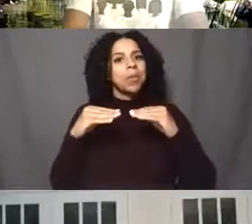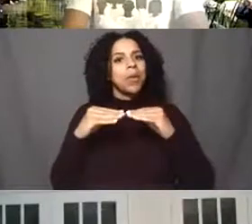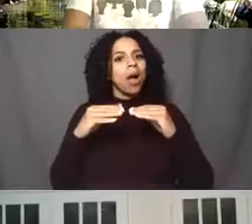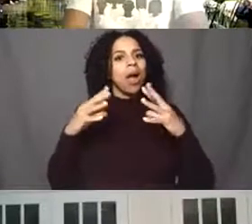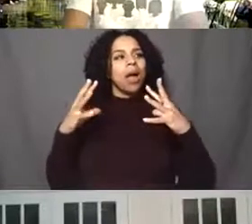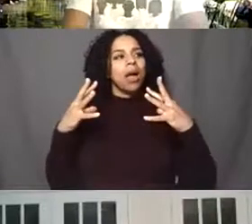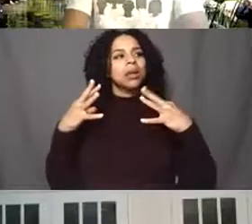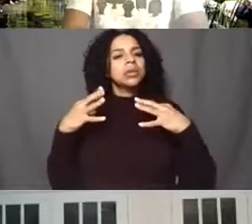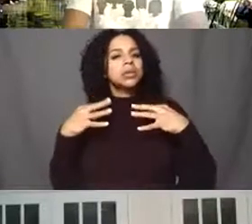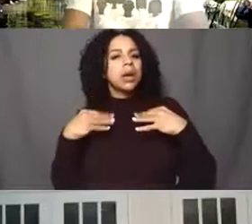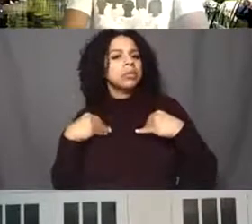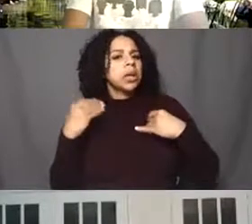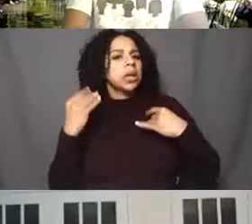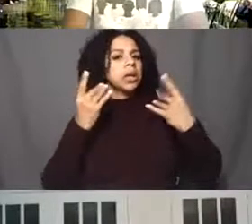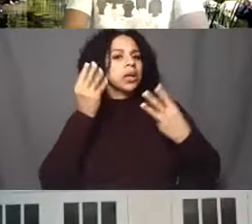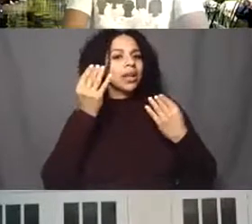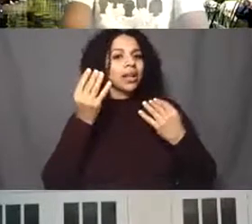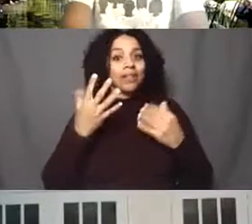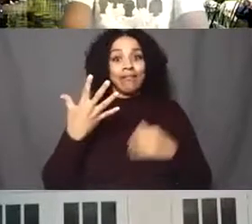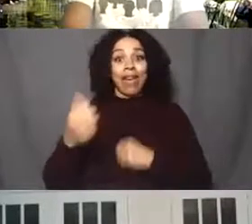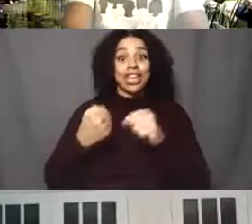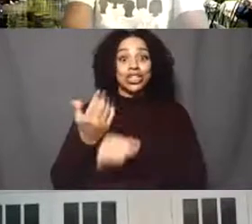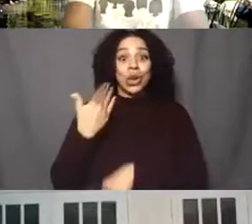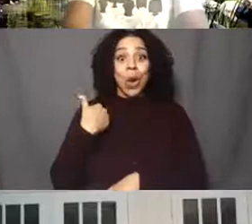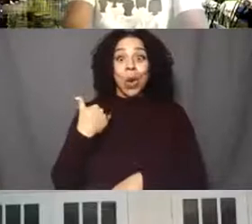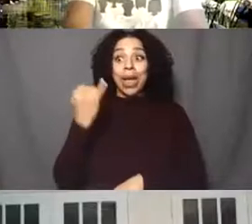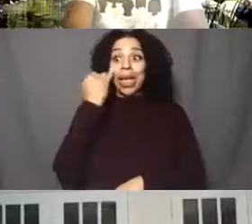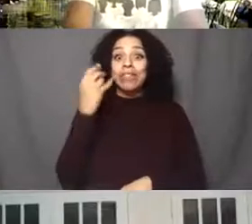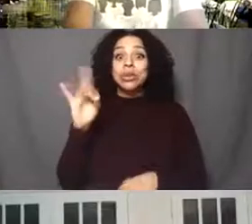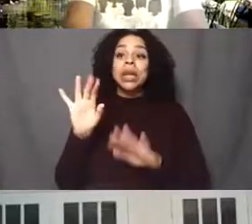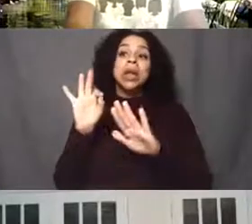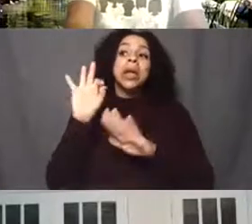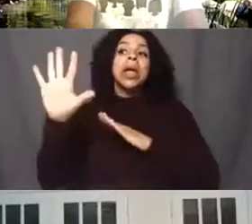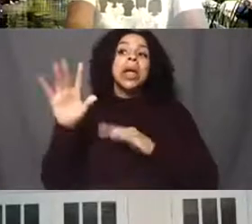couldn't bring this up in a presidential campaign or be taken seriously